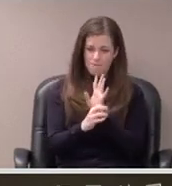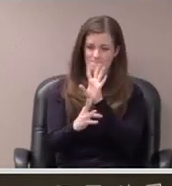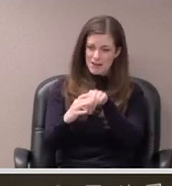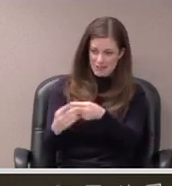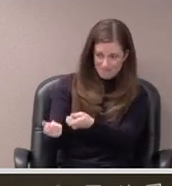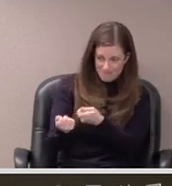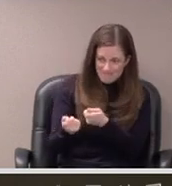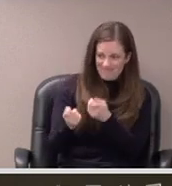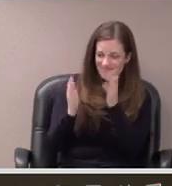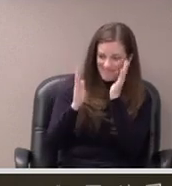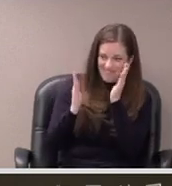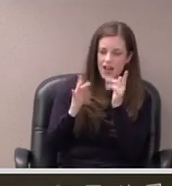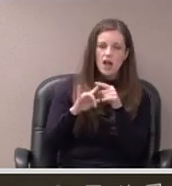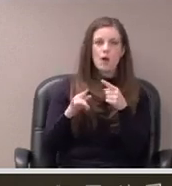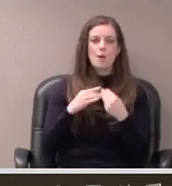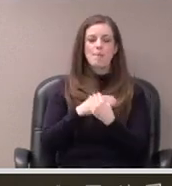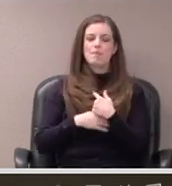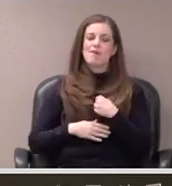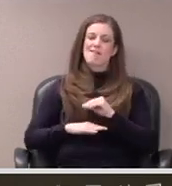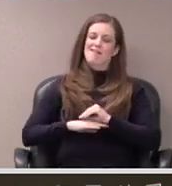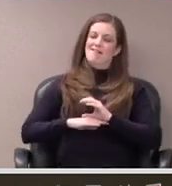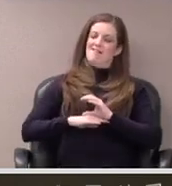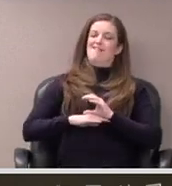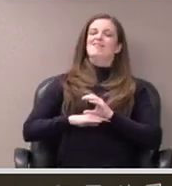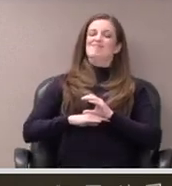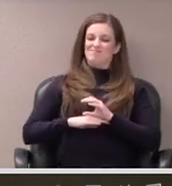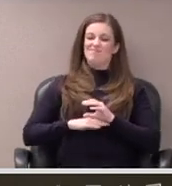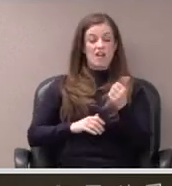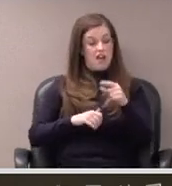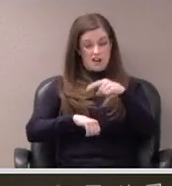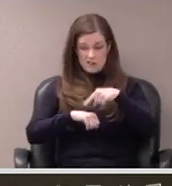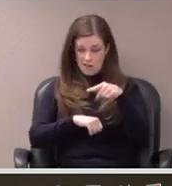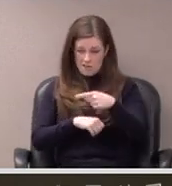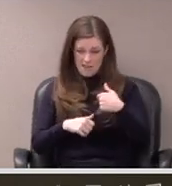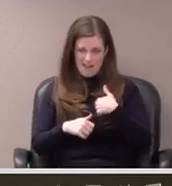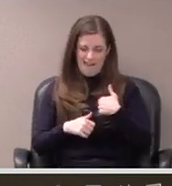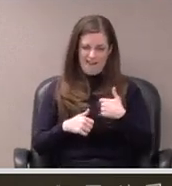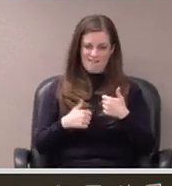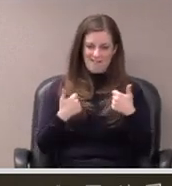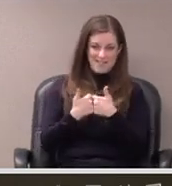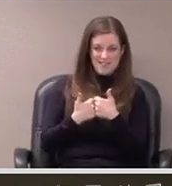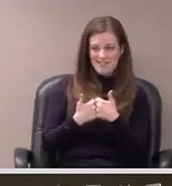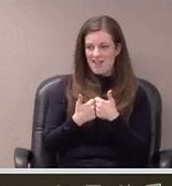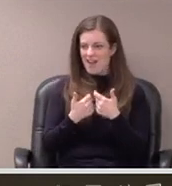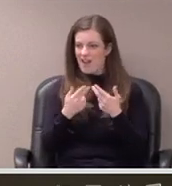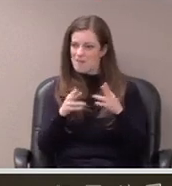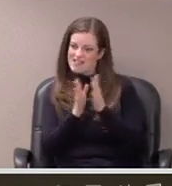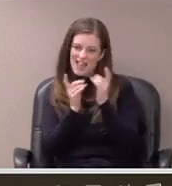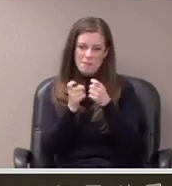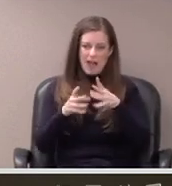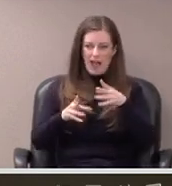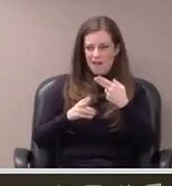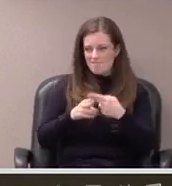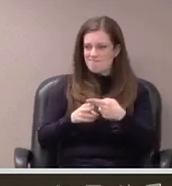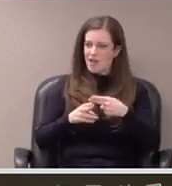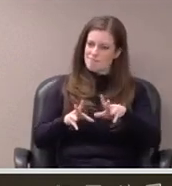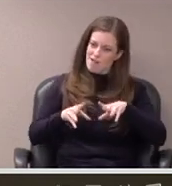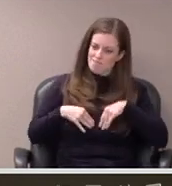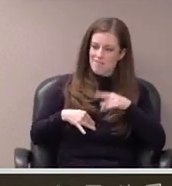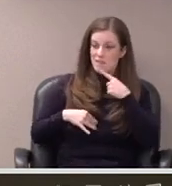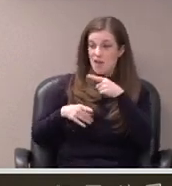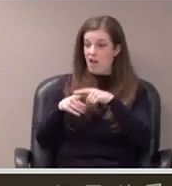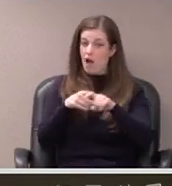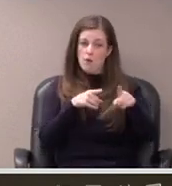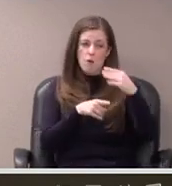them. It makes me so, so happy. Anytime that they have any kind of game, you know, I celebrate it, I name it, I claim it, I tell them to claim it, I'll call